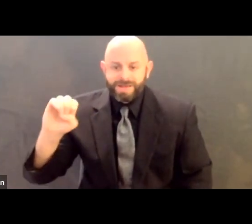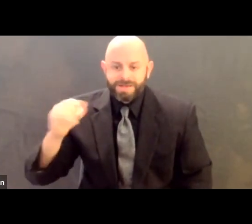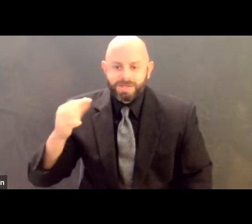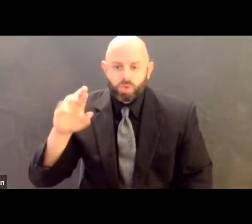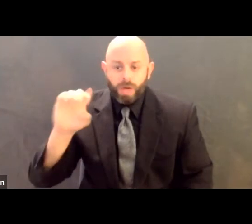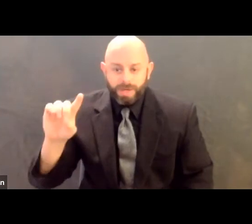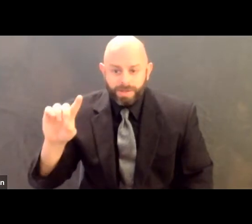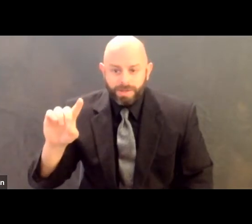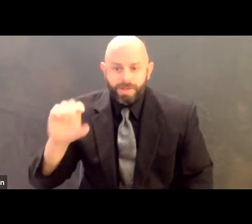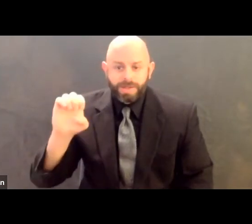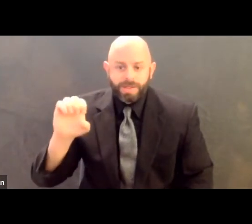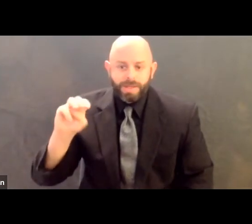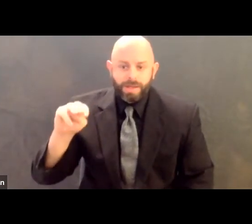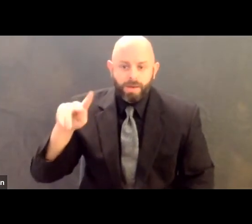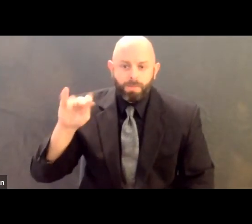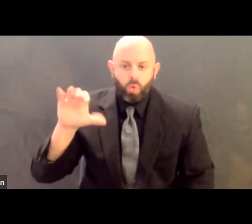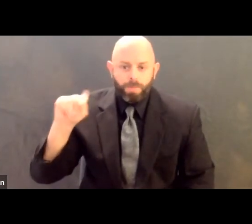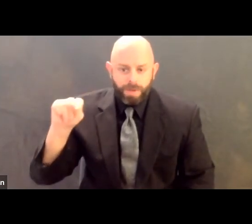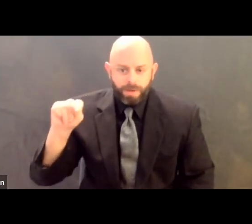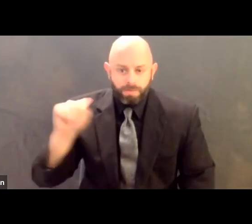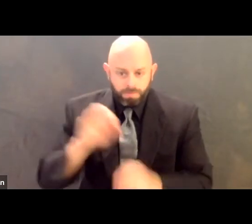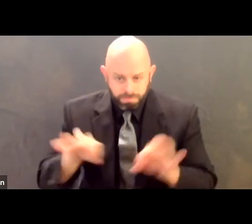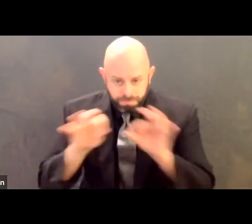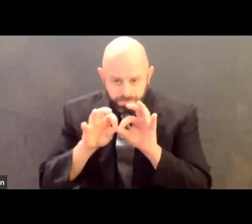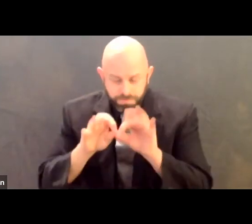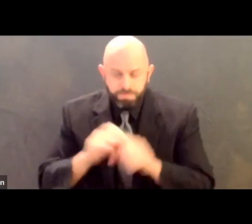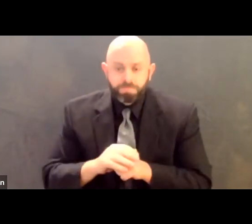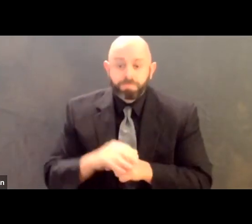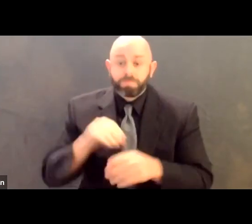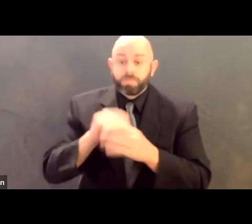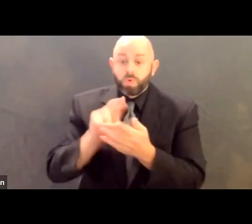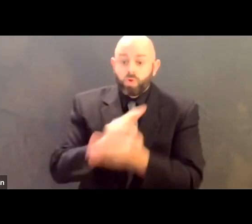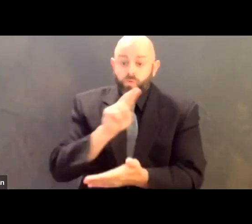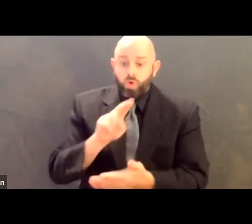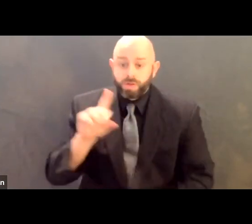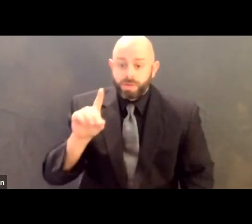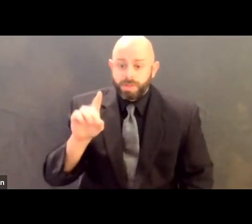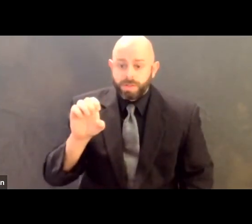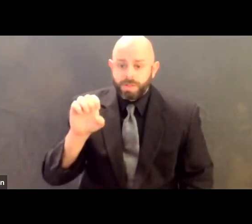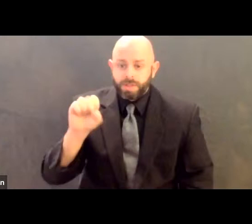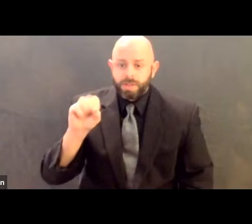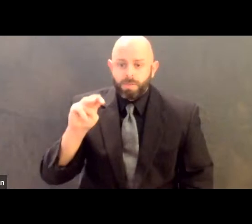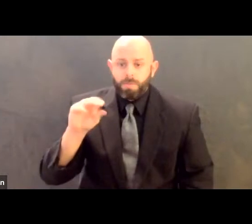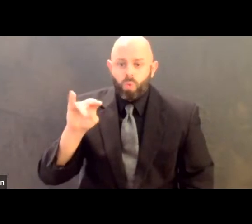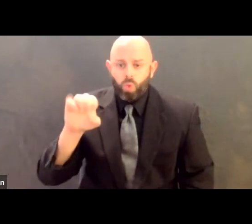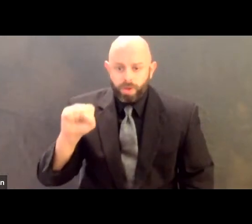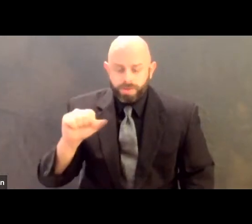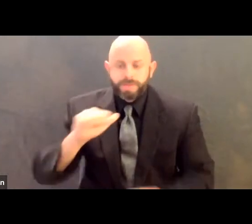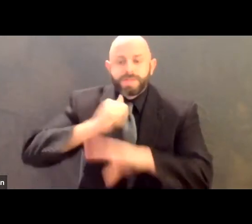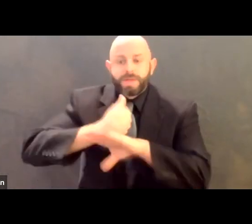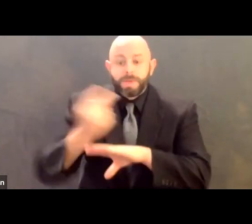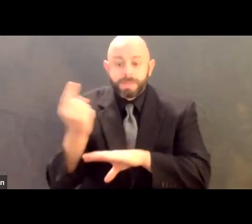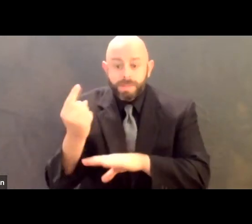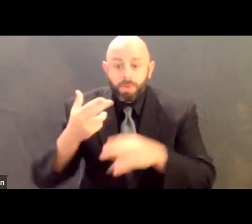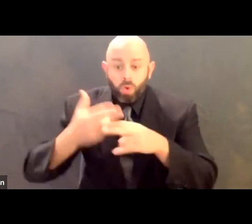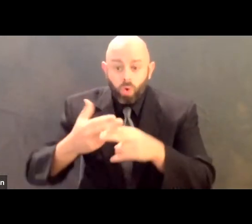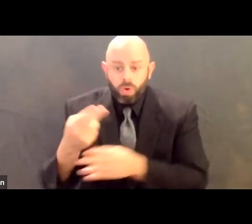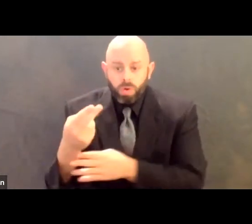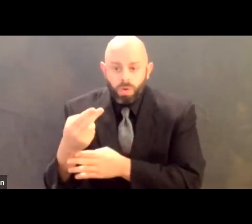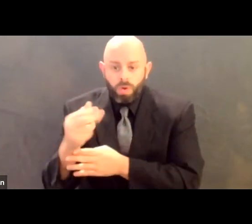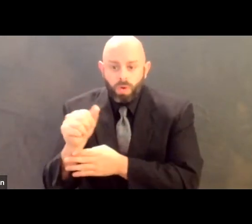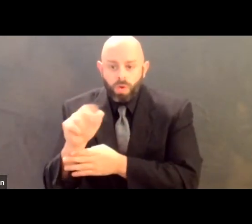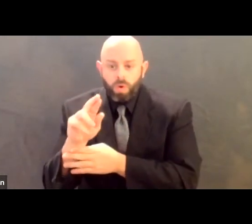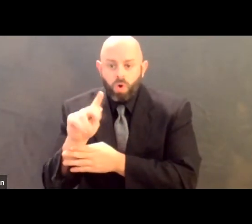Harkin Institute at Drake University in Des Moines, established something called the Harkin Summits. This is an annual summit